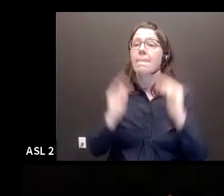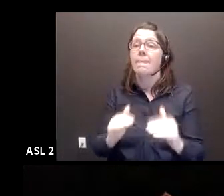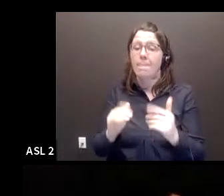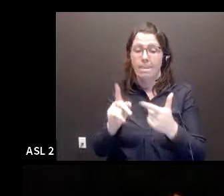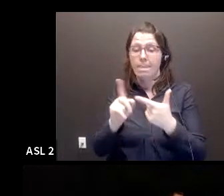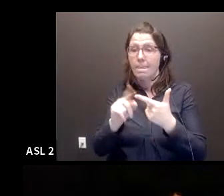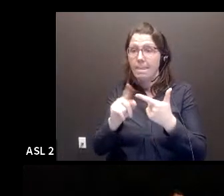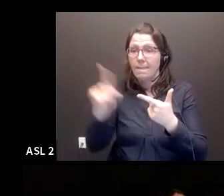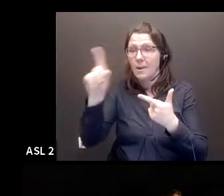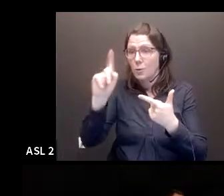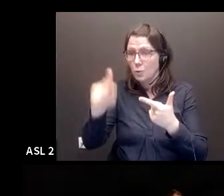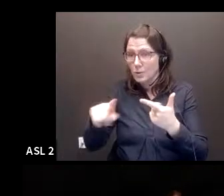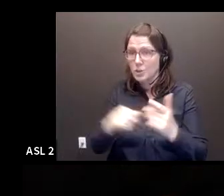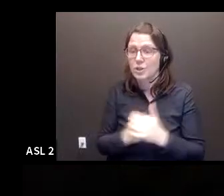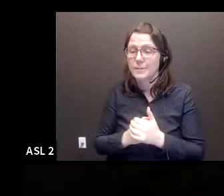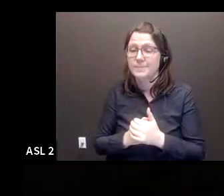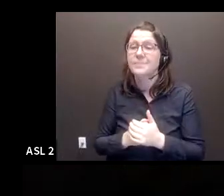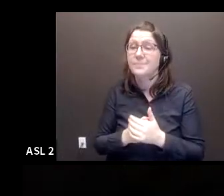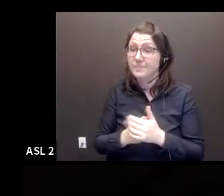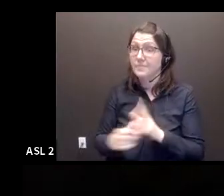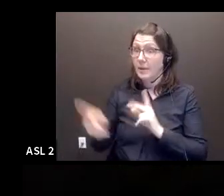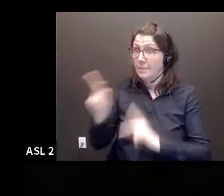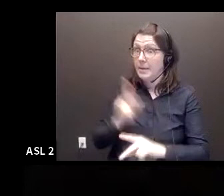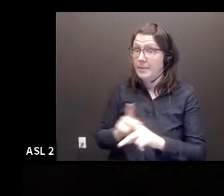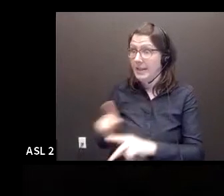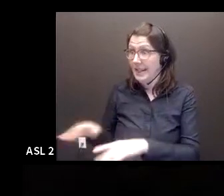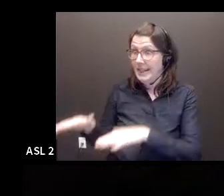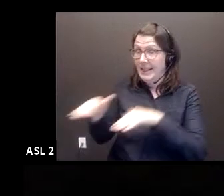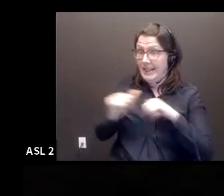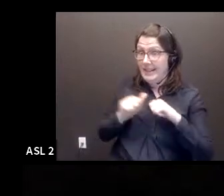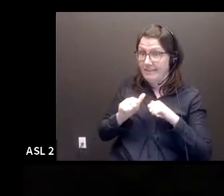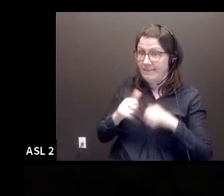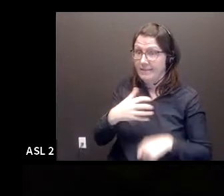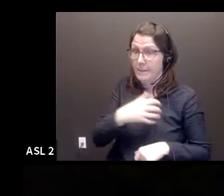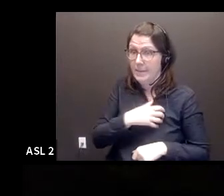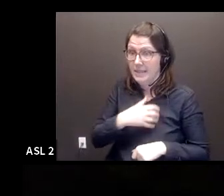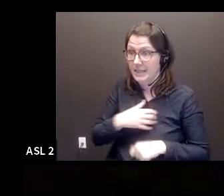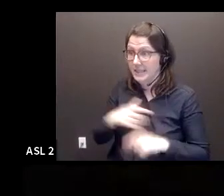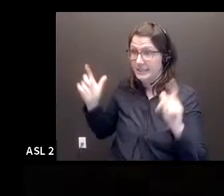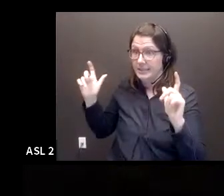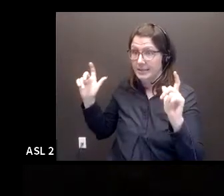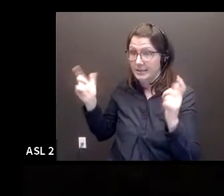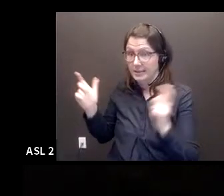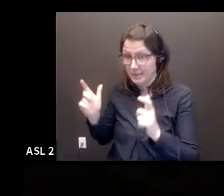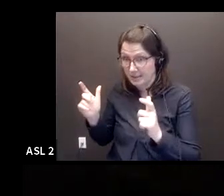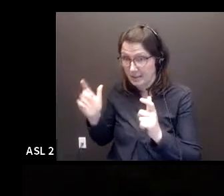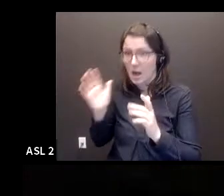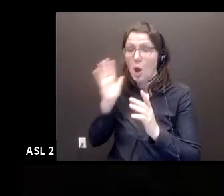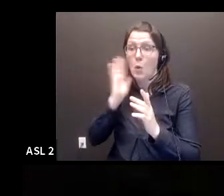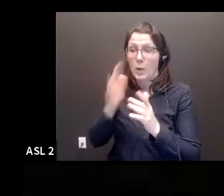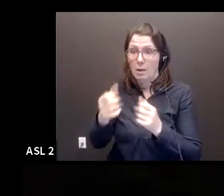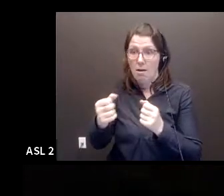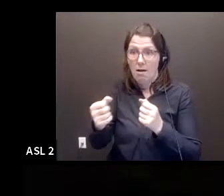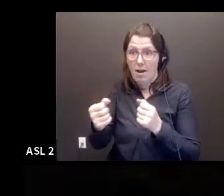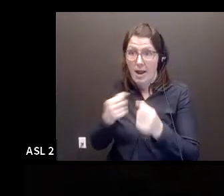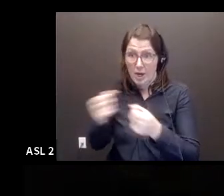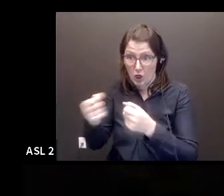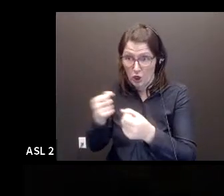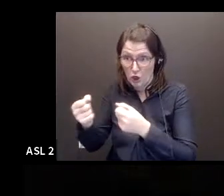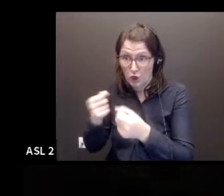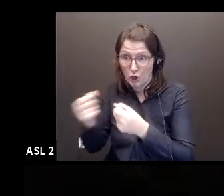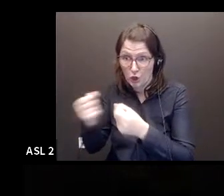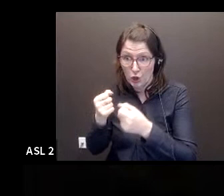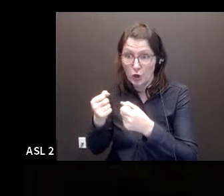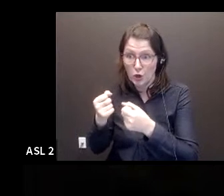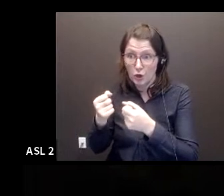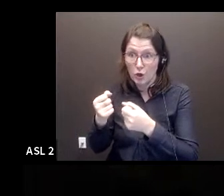with that staff attrition are you going to hire to move the needle on the ontario police service